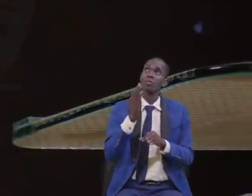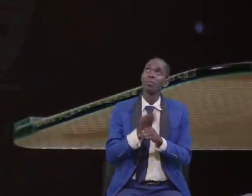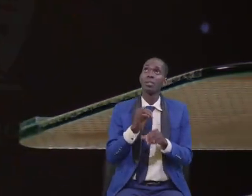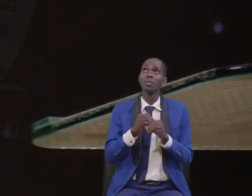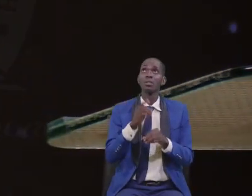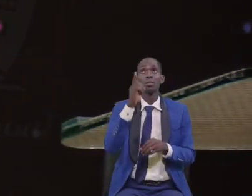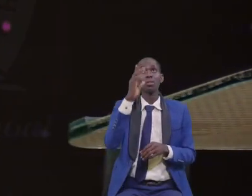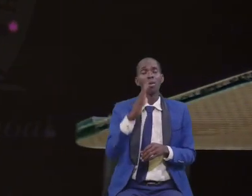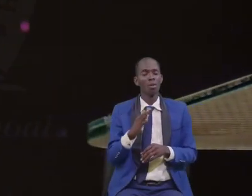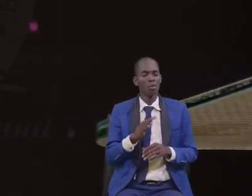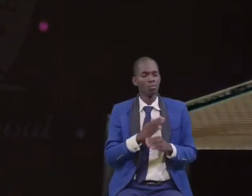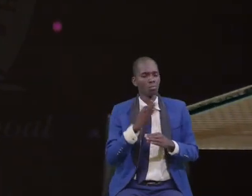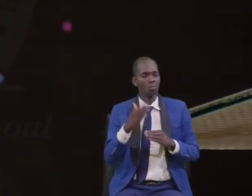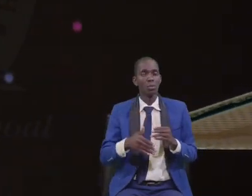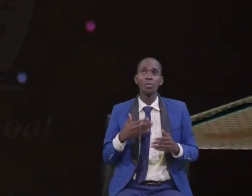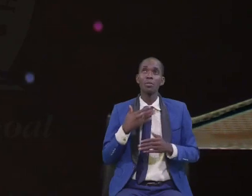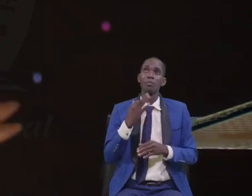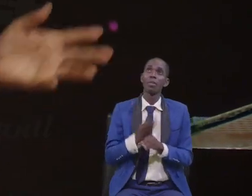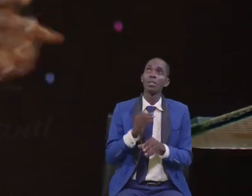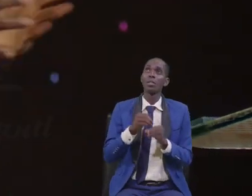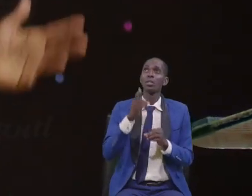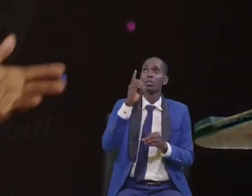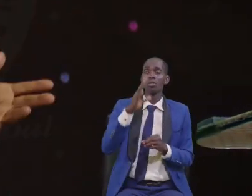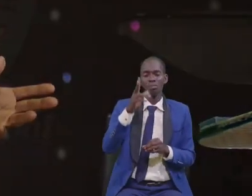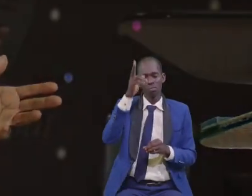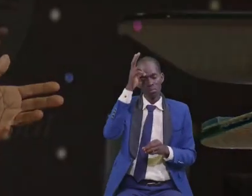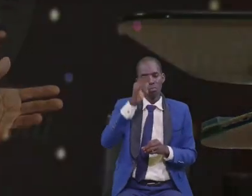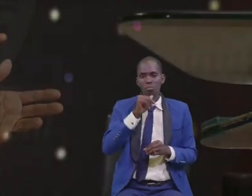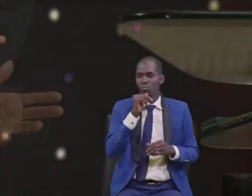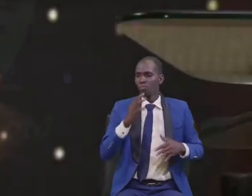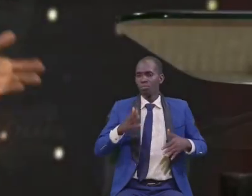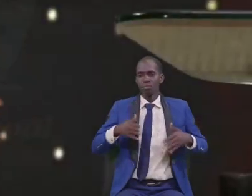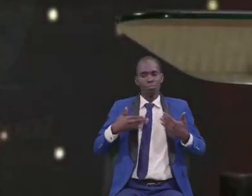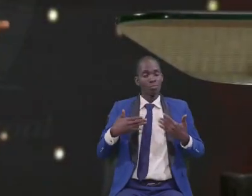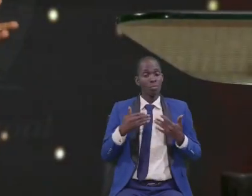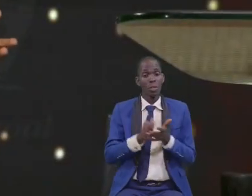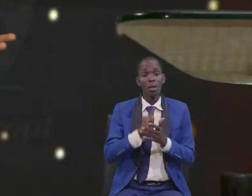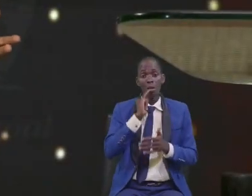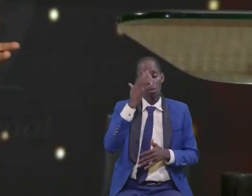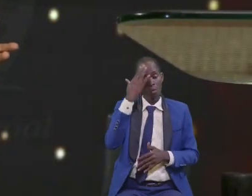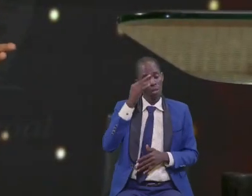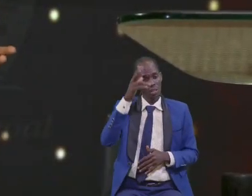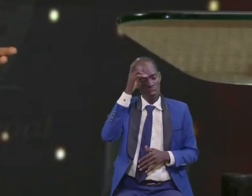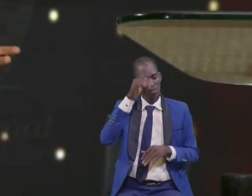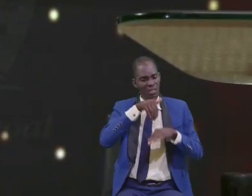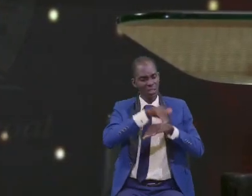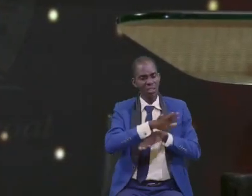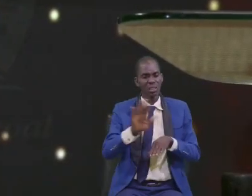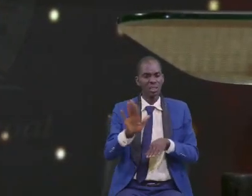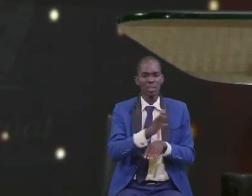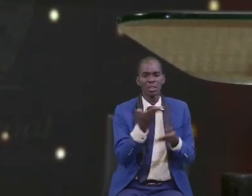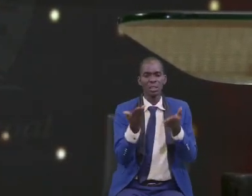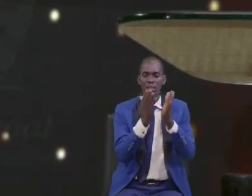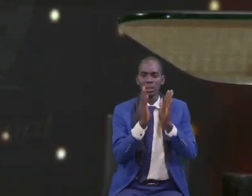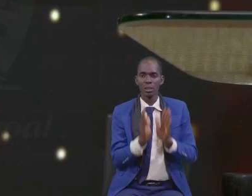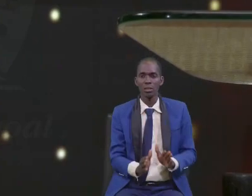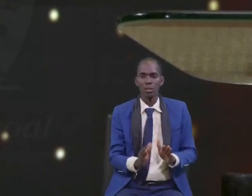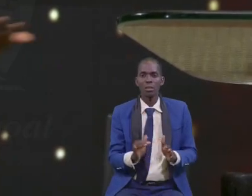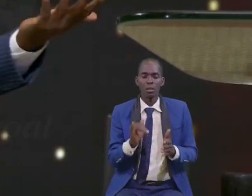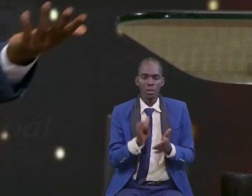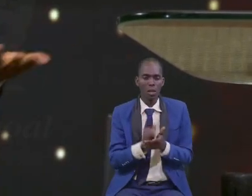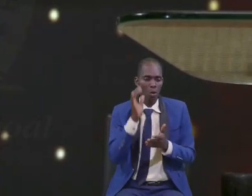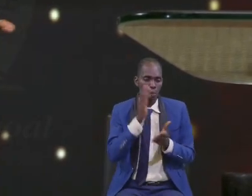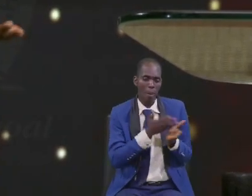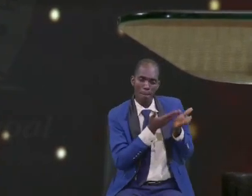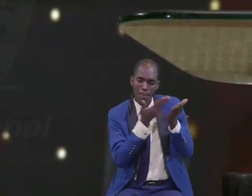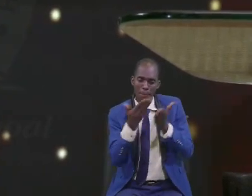in God. Because of that, he sends his cohorts. He sends his people that he'll bring that